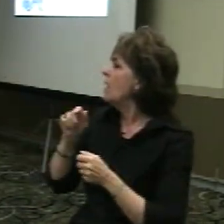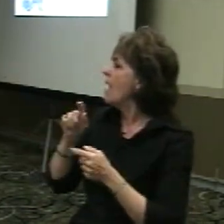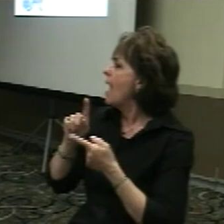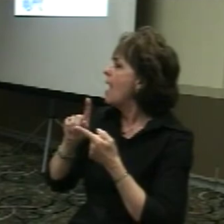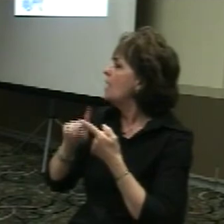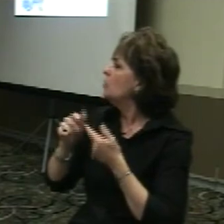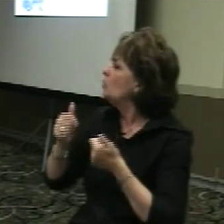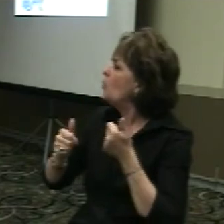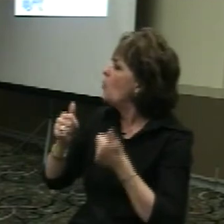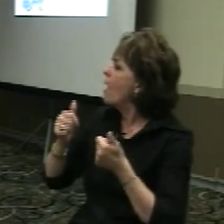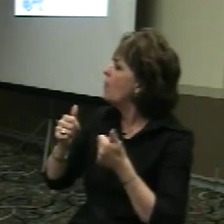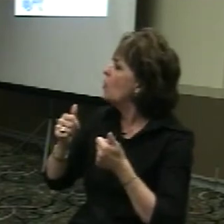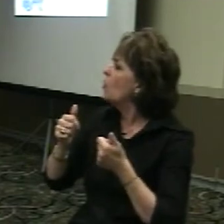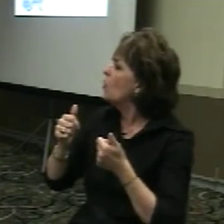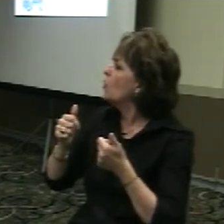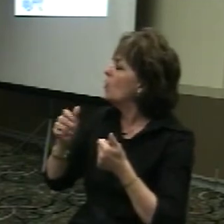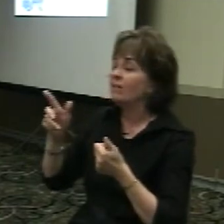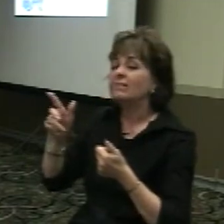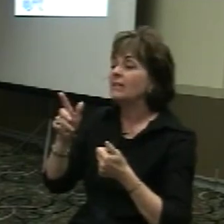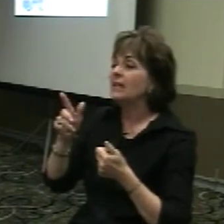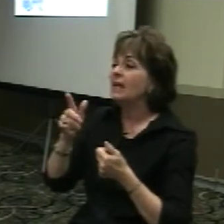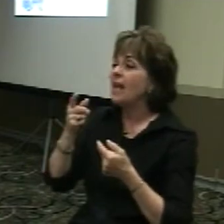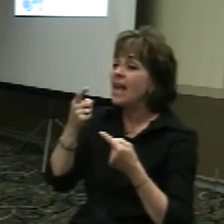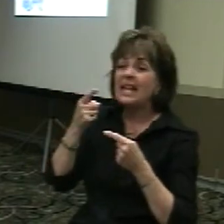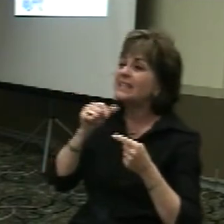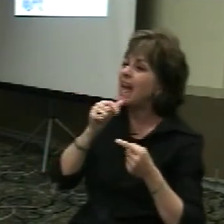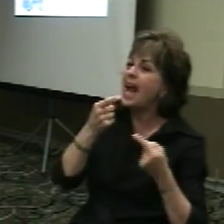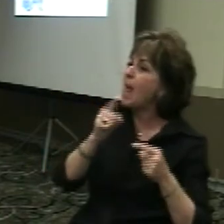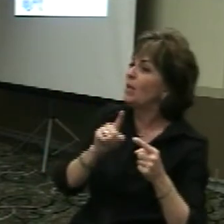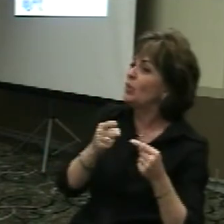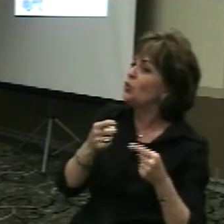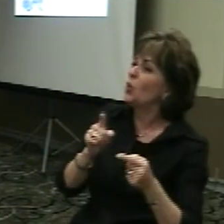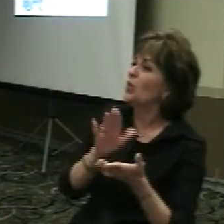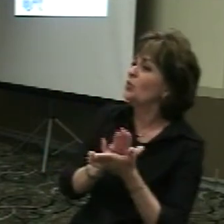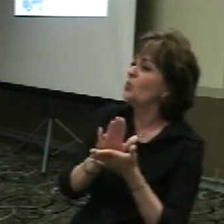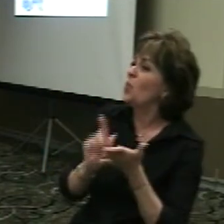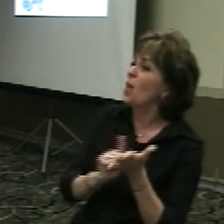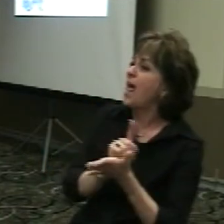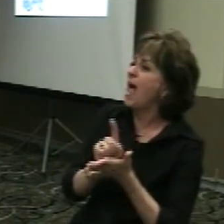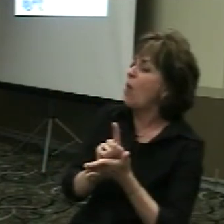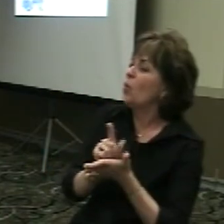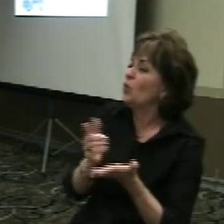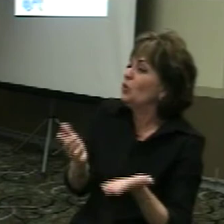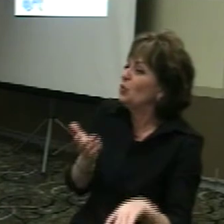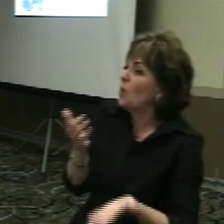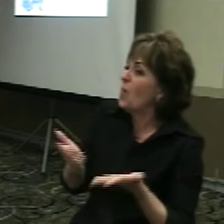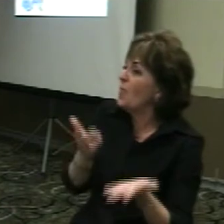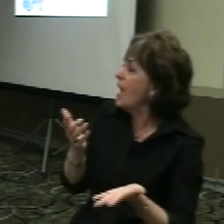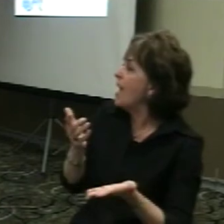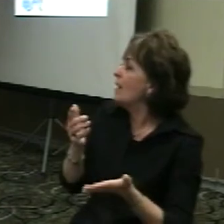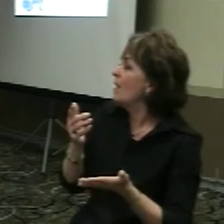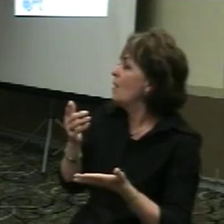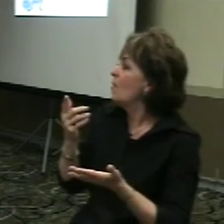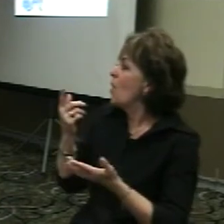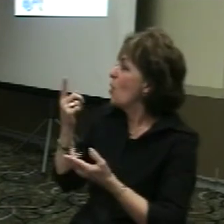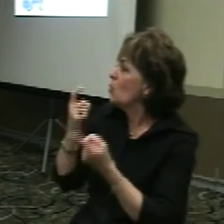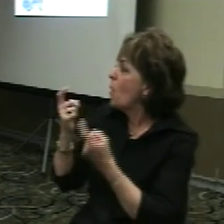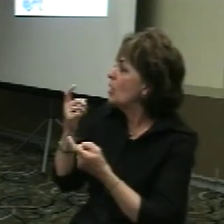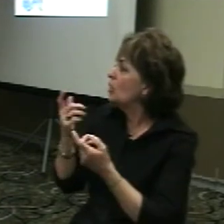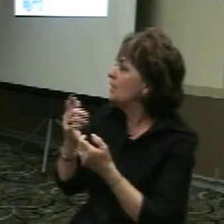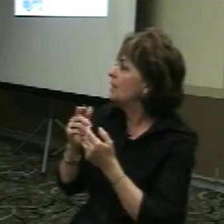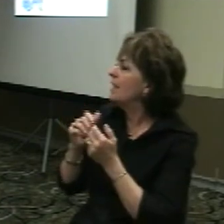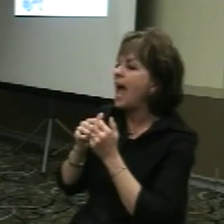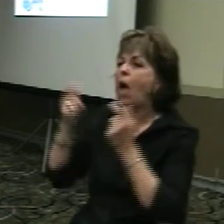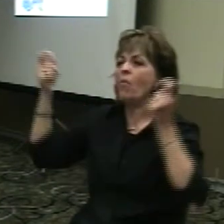not, because it's not happening in the school during school hours. Mm-hmm. So then there's like questions about situations where